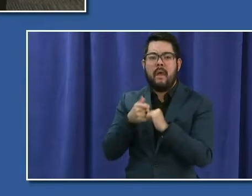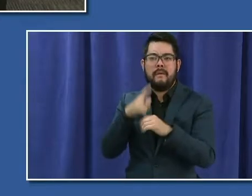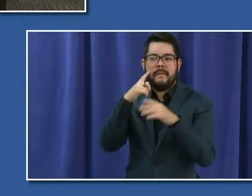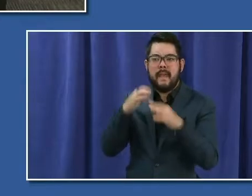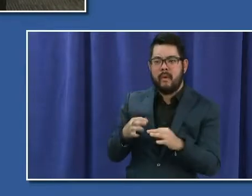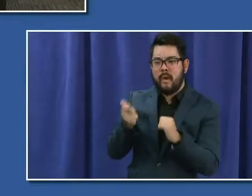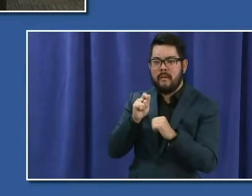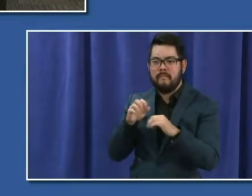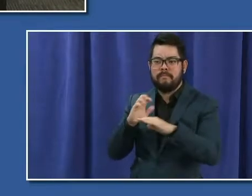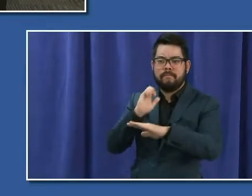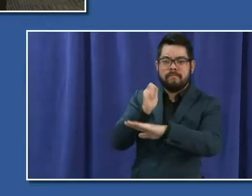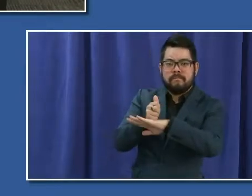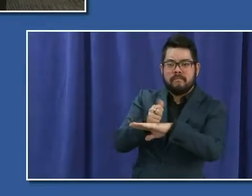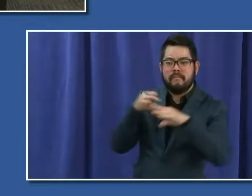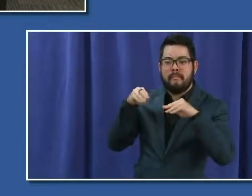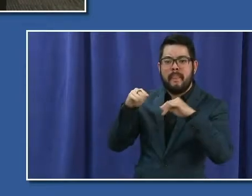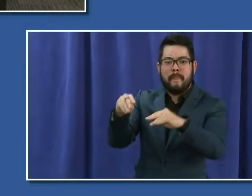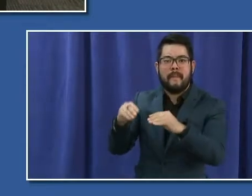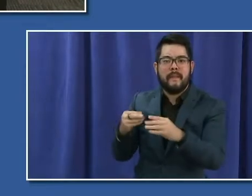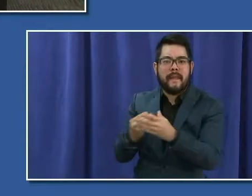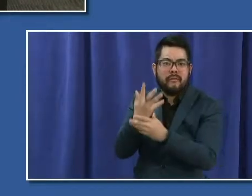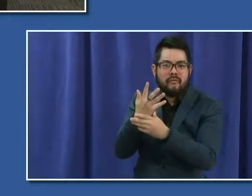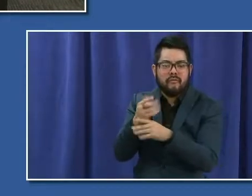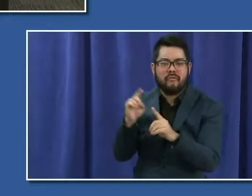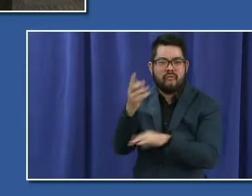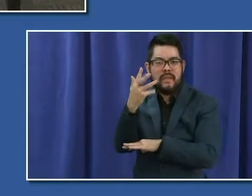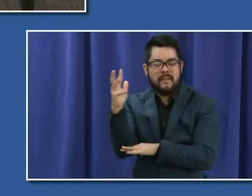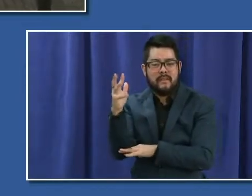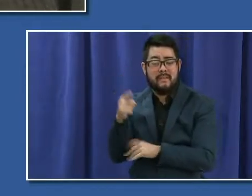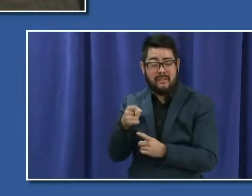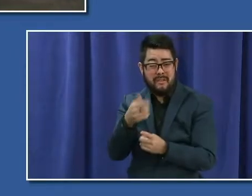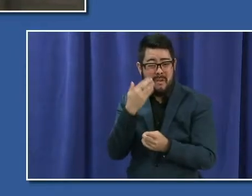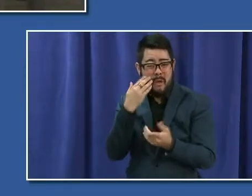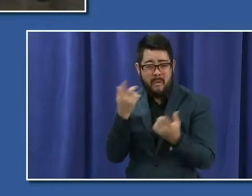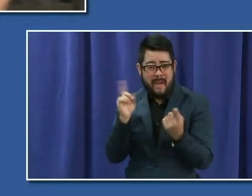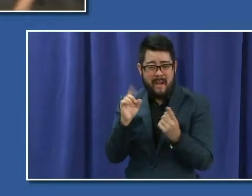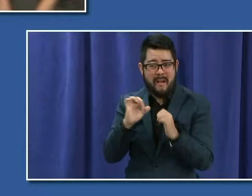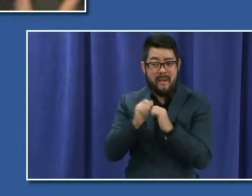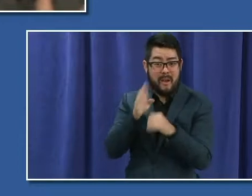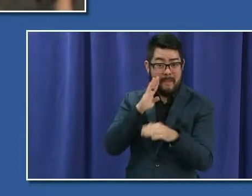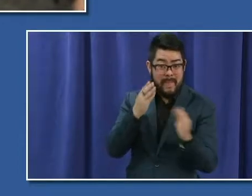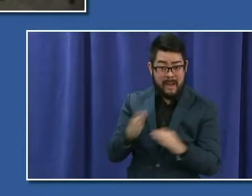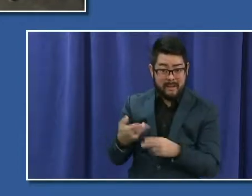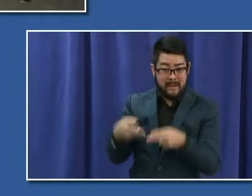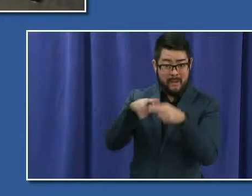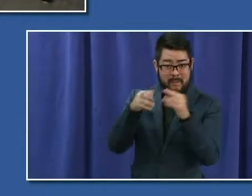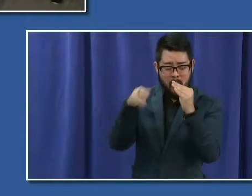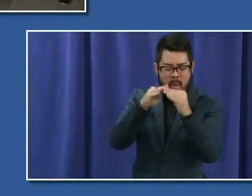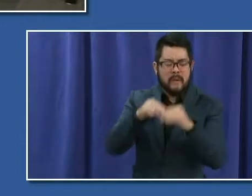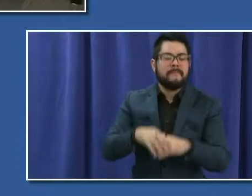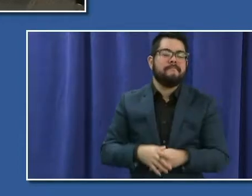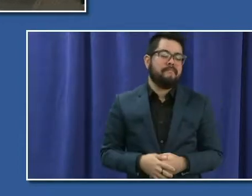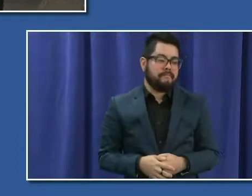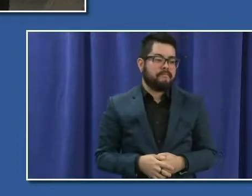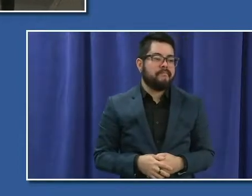trees? Is there a plan to increase the number of plantings? Sure. With tree planting, much of our